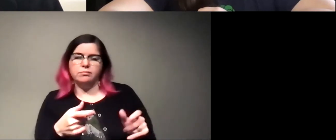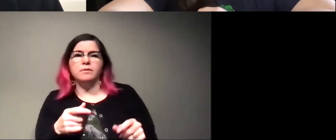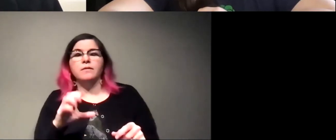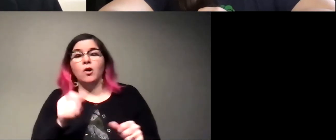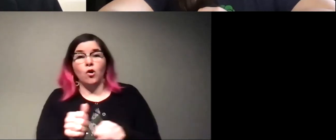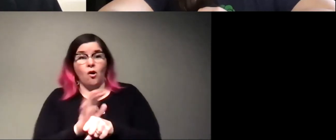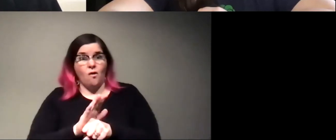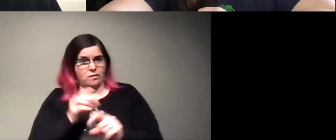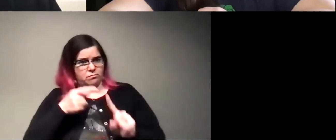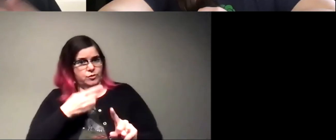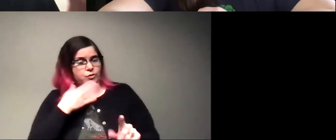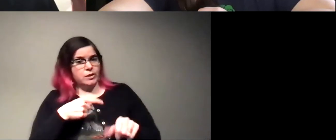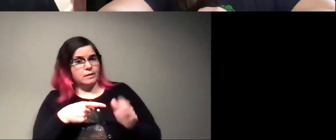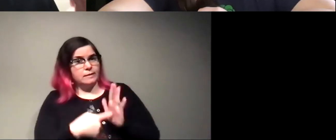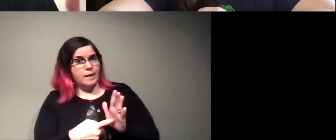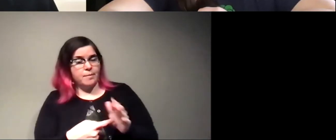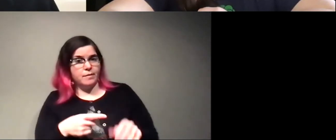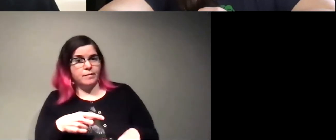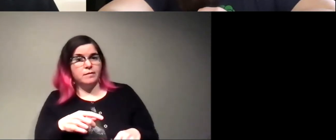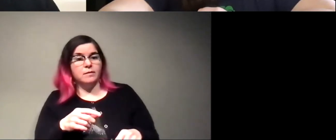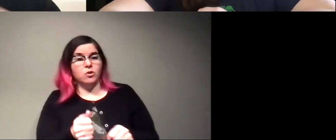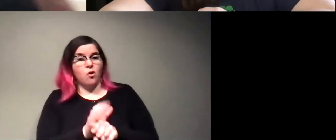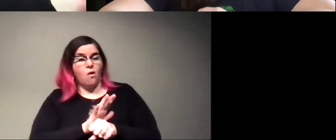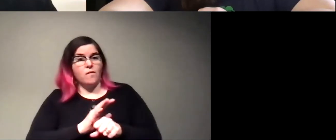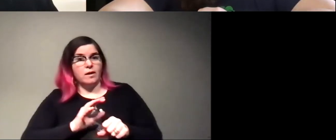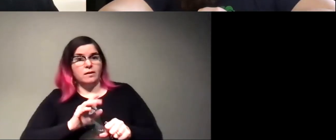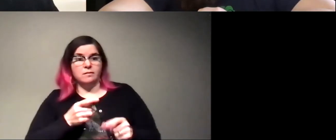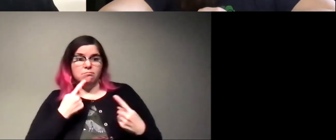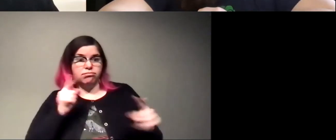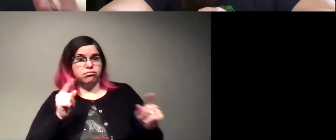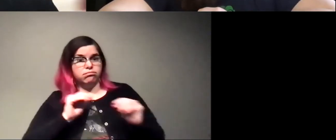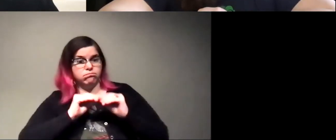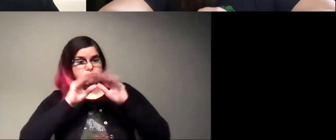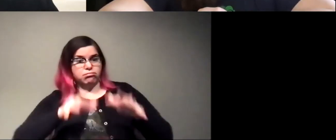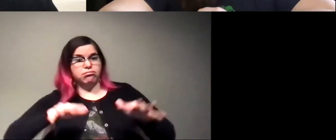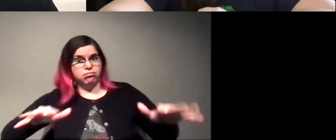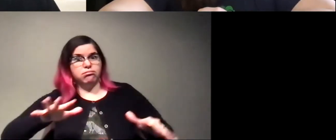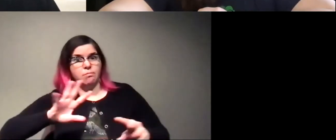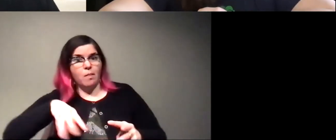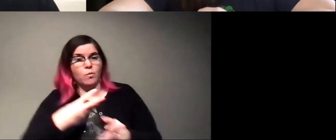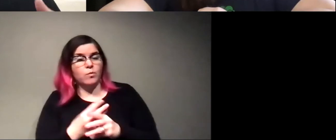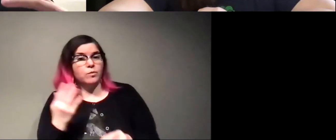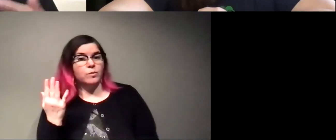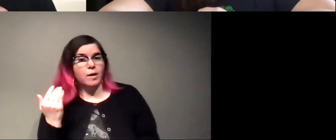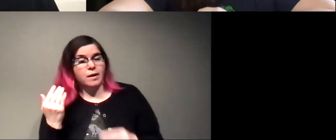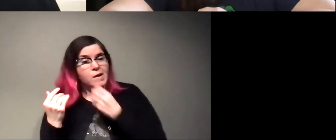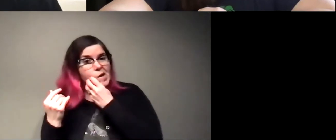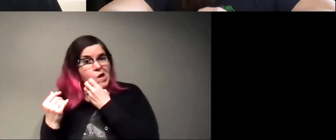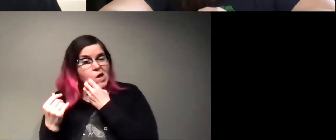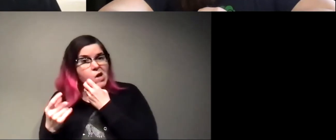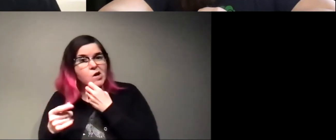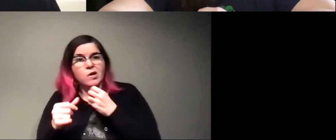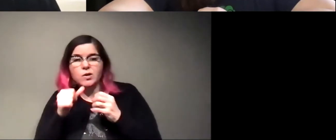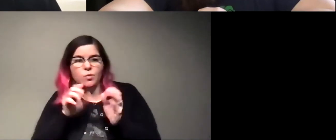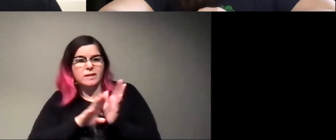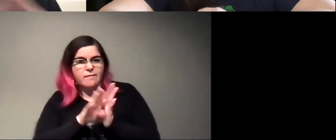-19 is a great example of this. One of the reasons COVID-19 is so successfully spread across the world is because you don't develop